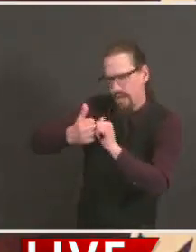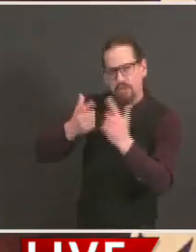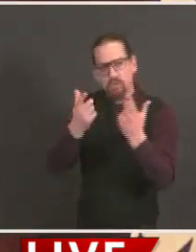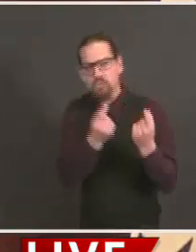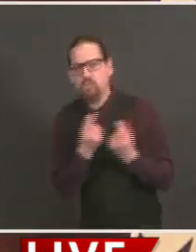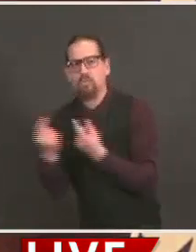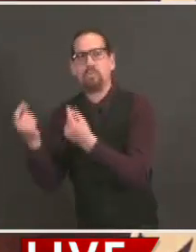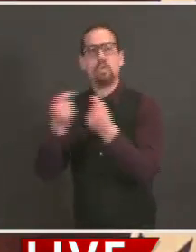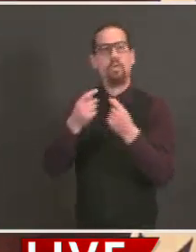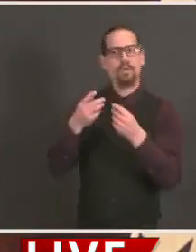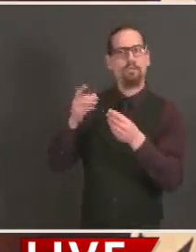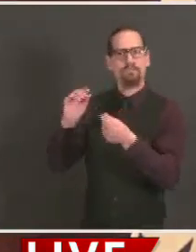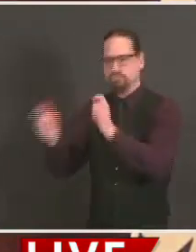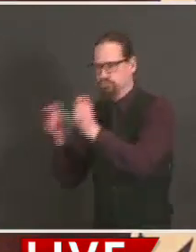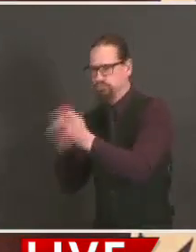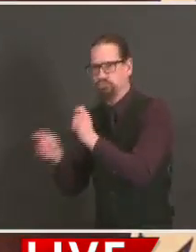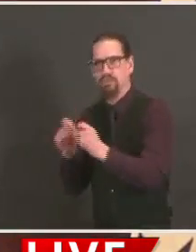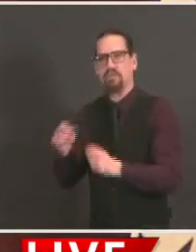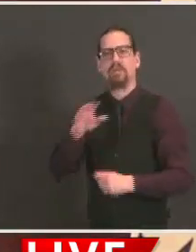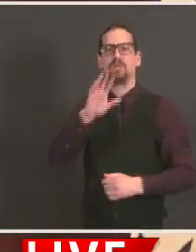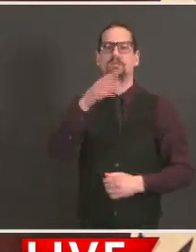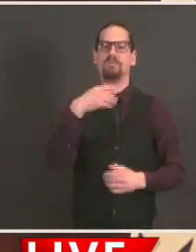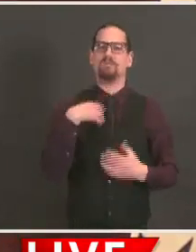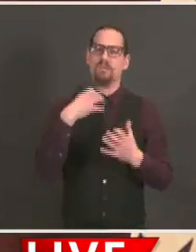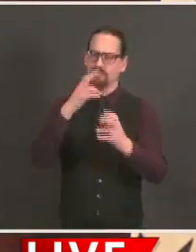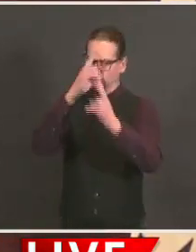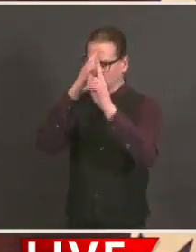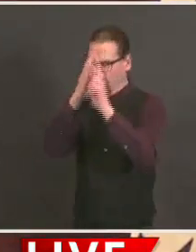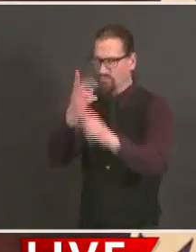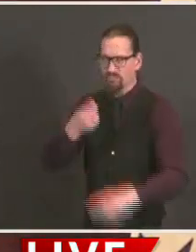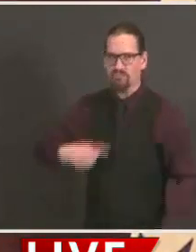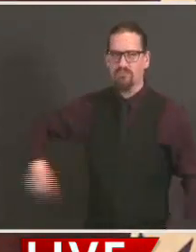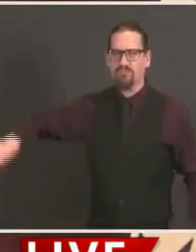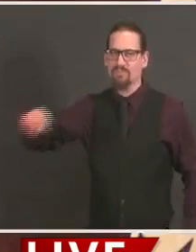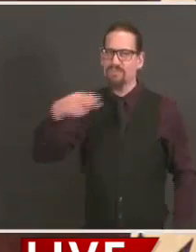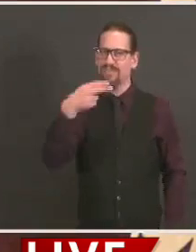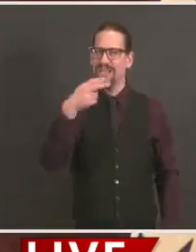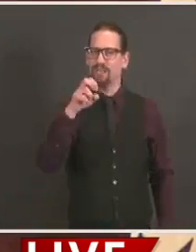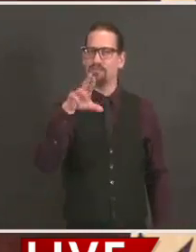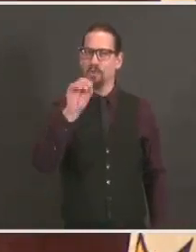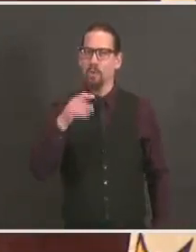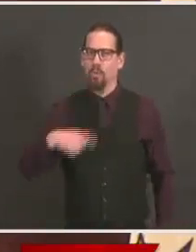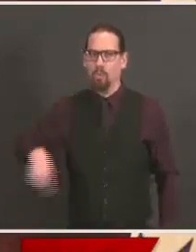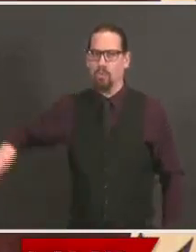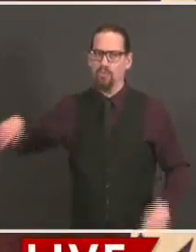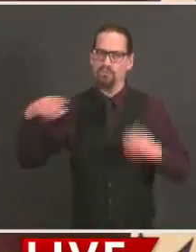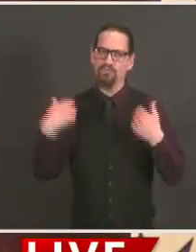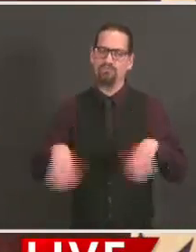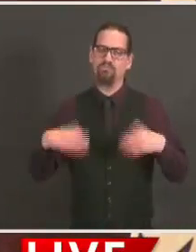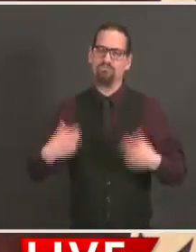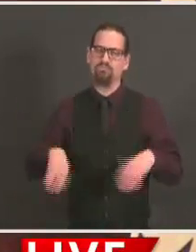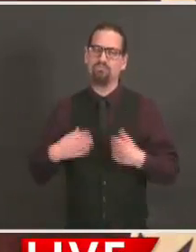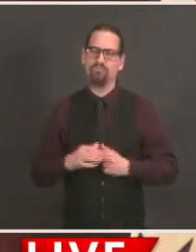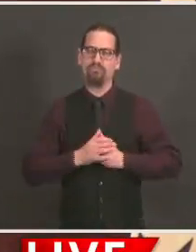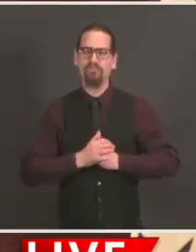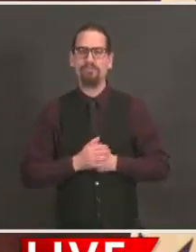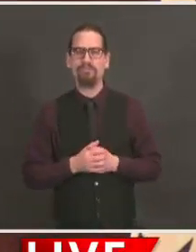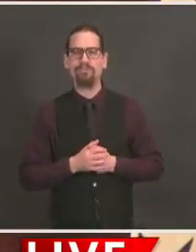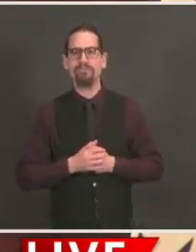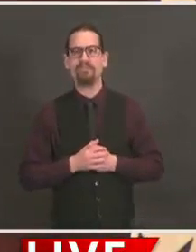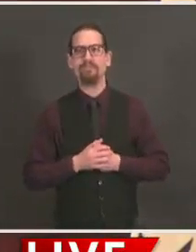us through this very critical time. We are regularly looking at our inventory